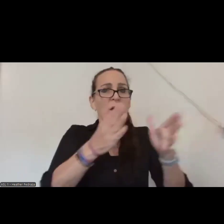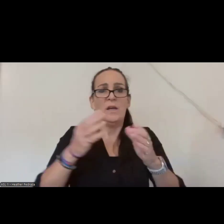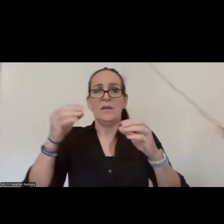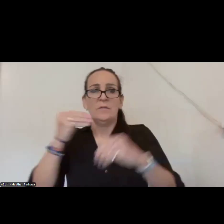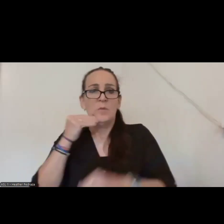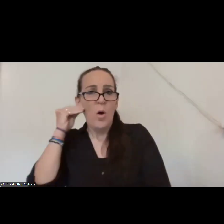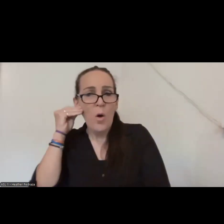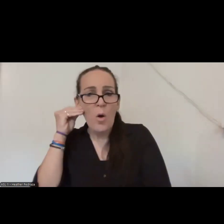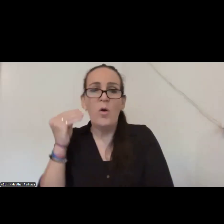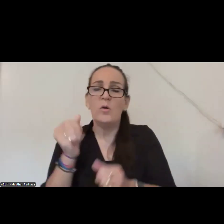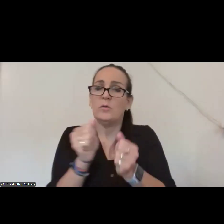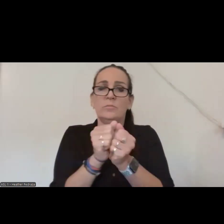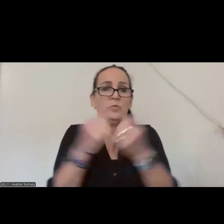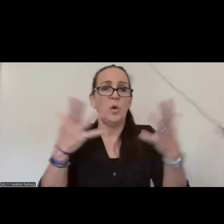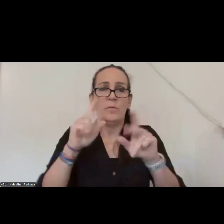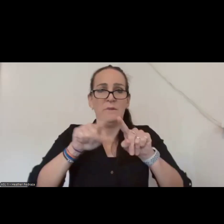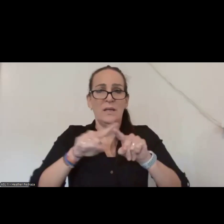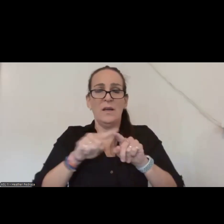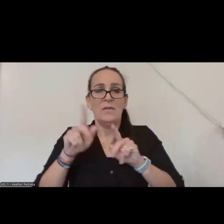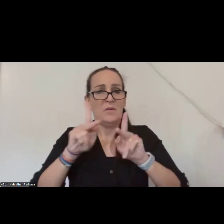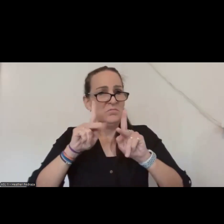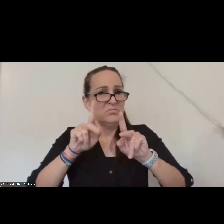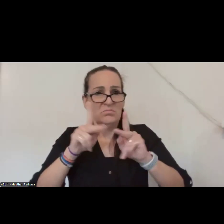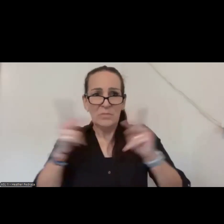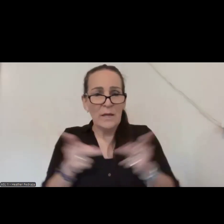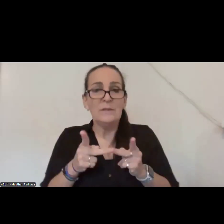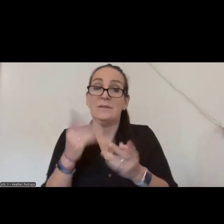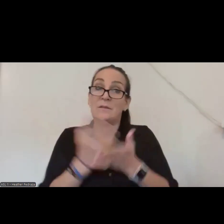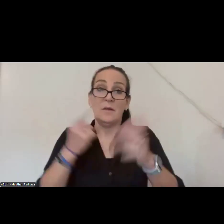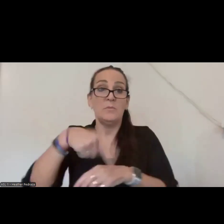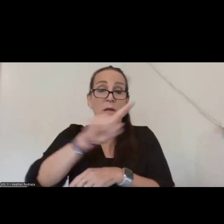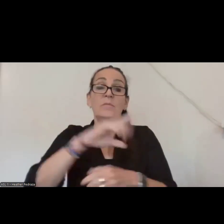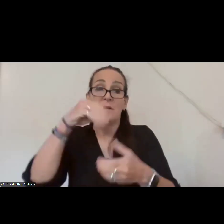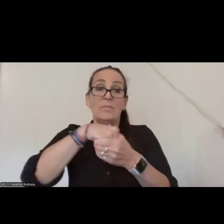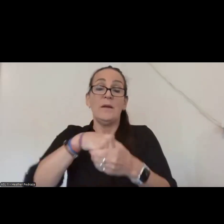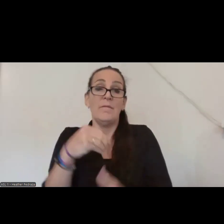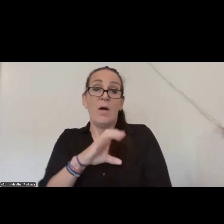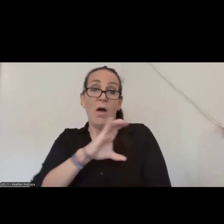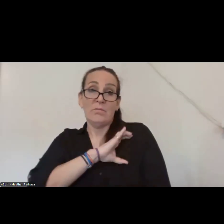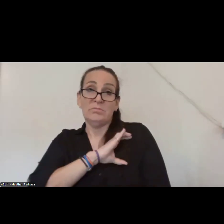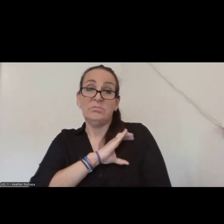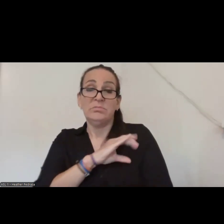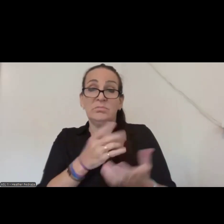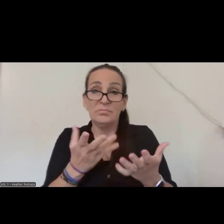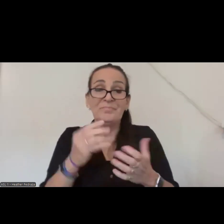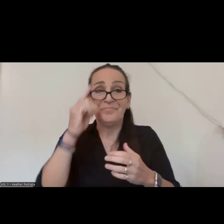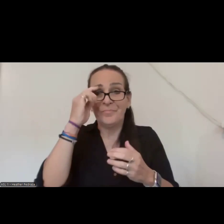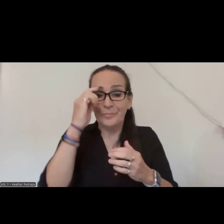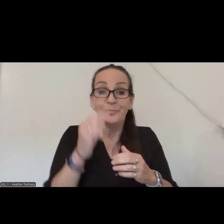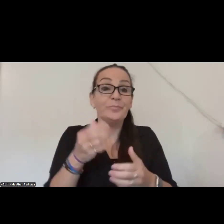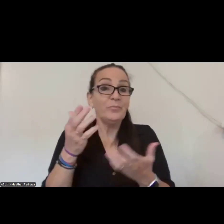spaces, sometimes even by those wearing a badge. It's no wonder we are a bit, or even a lot, on